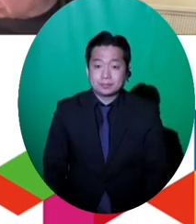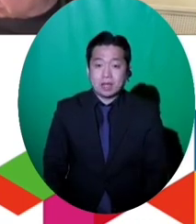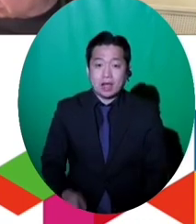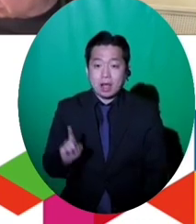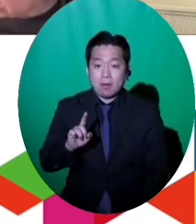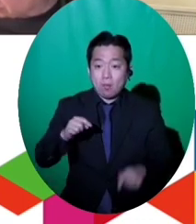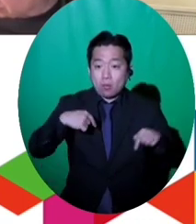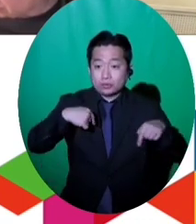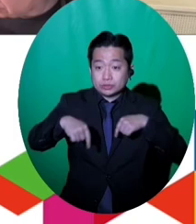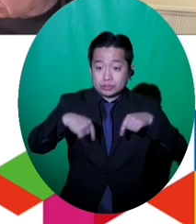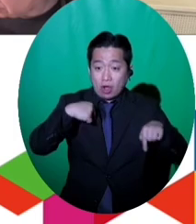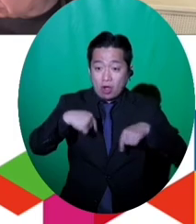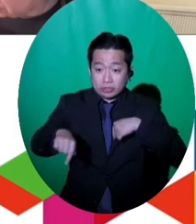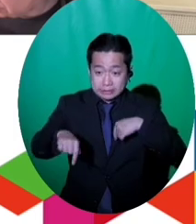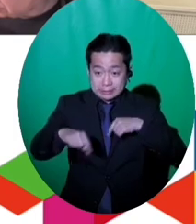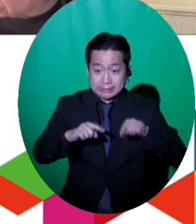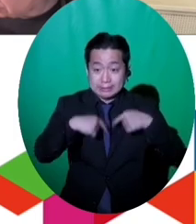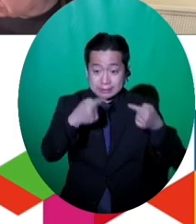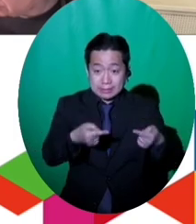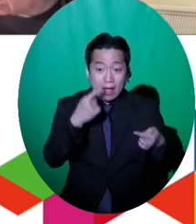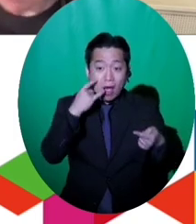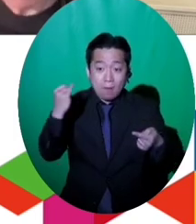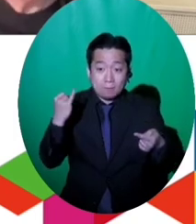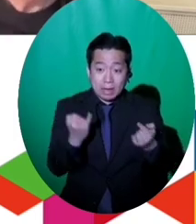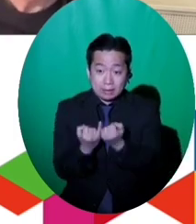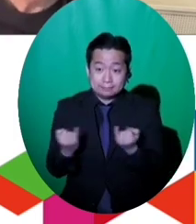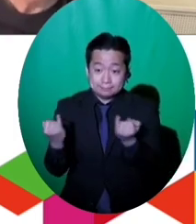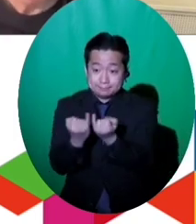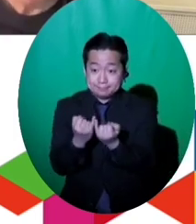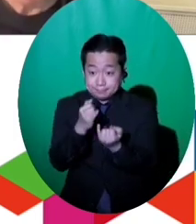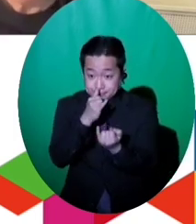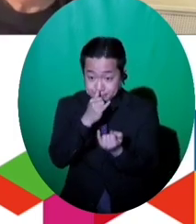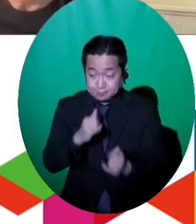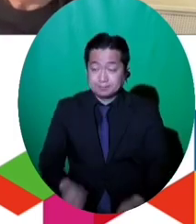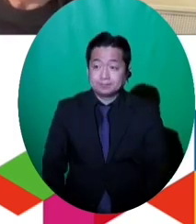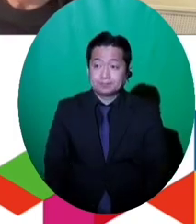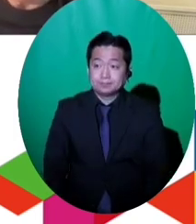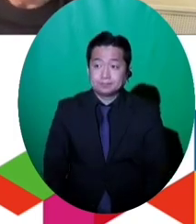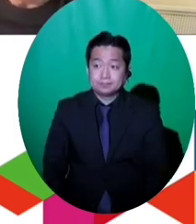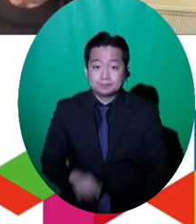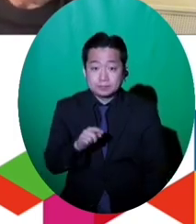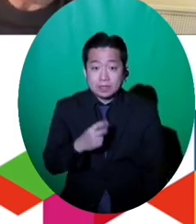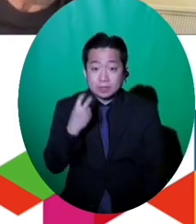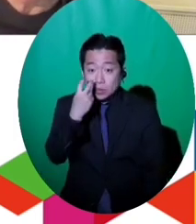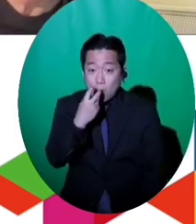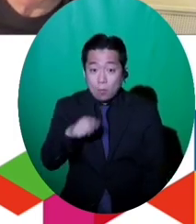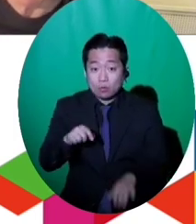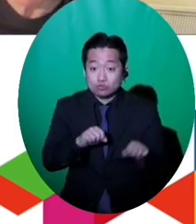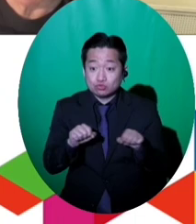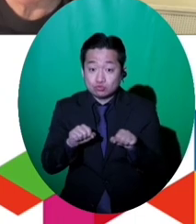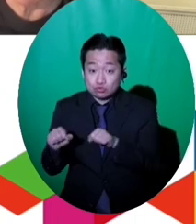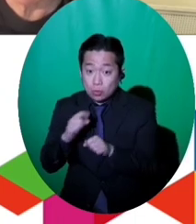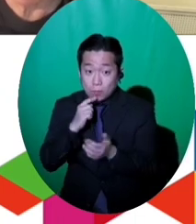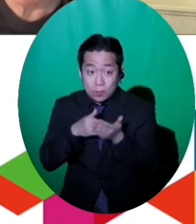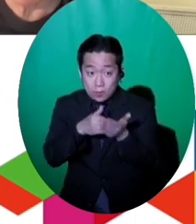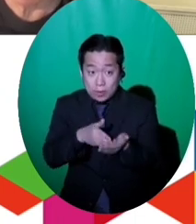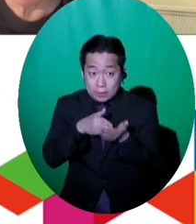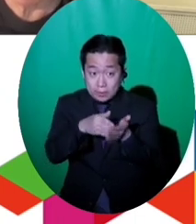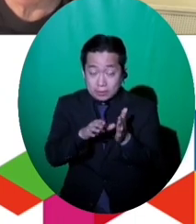the politics will be an important element for the care movement in South Korea right now.